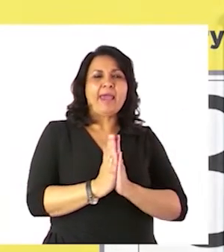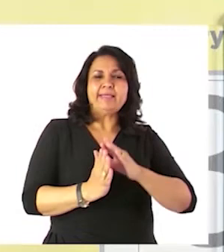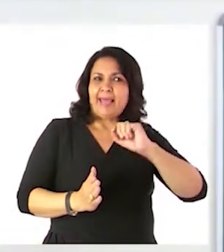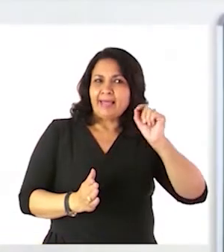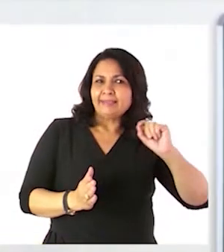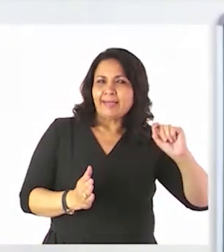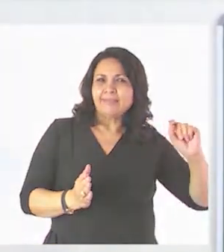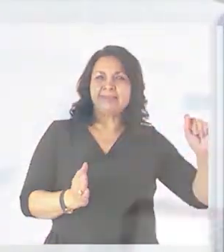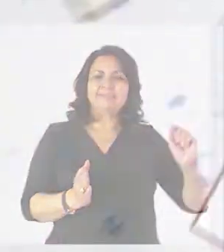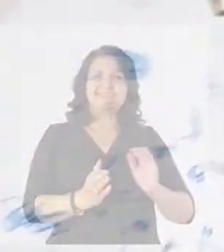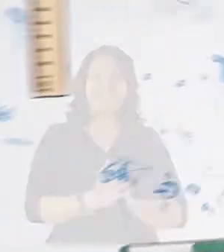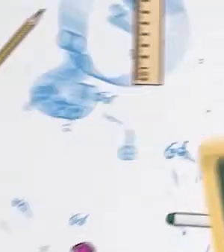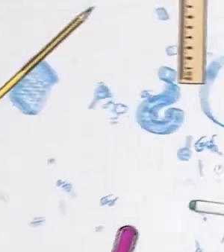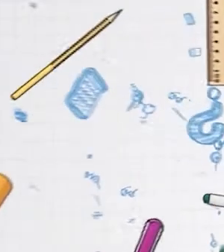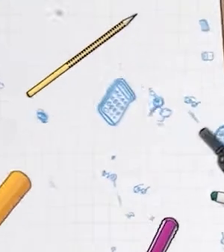handwriting.